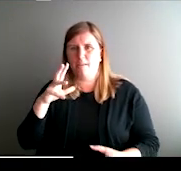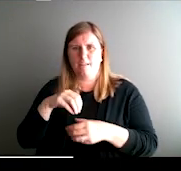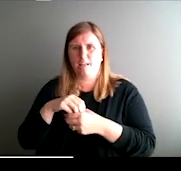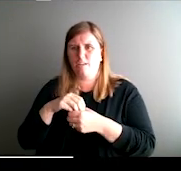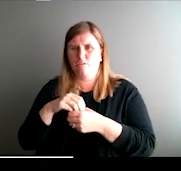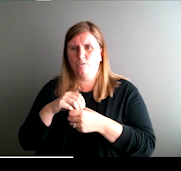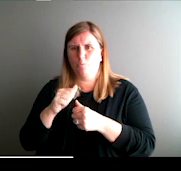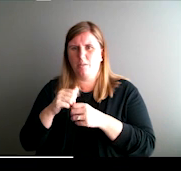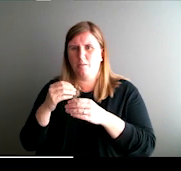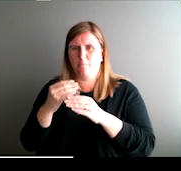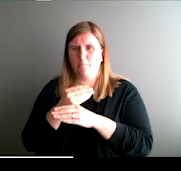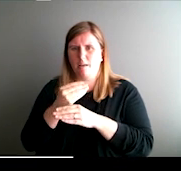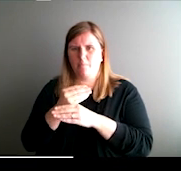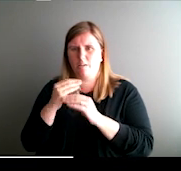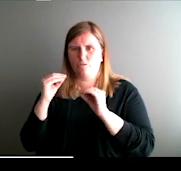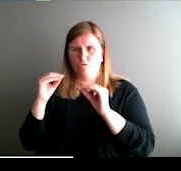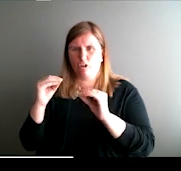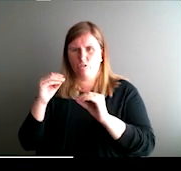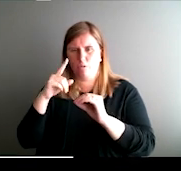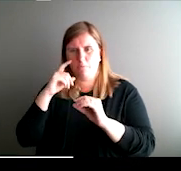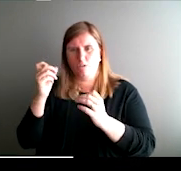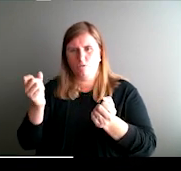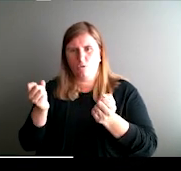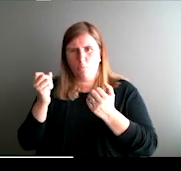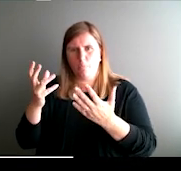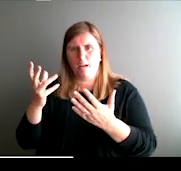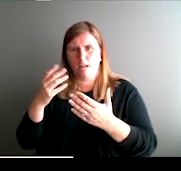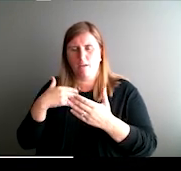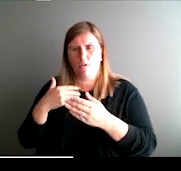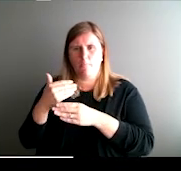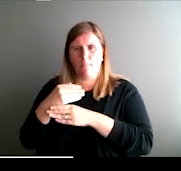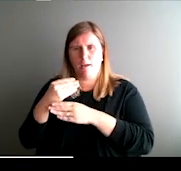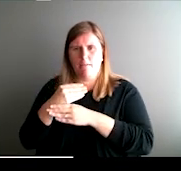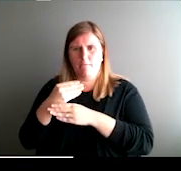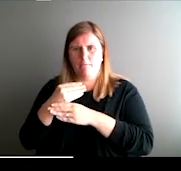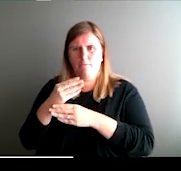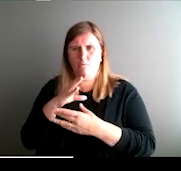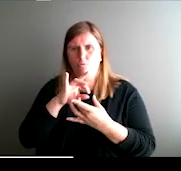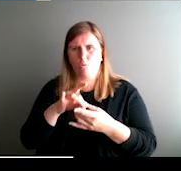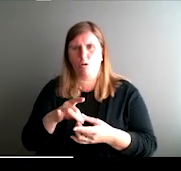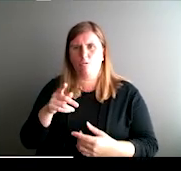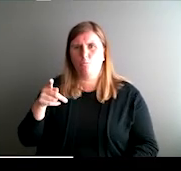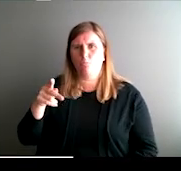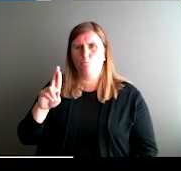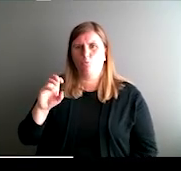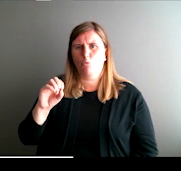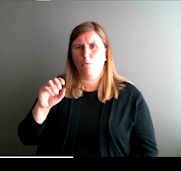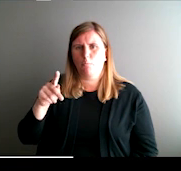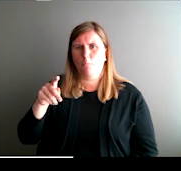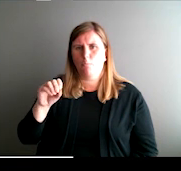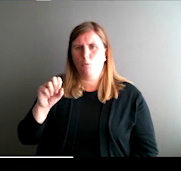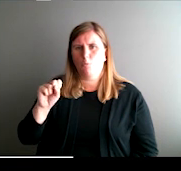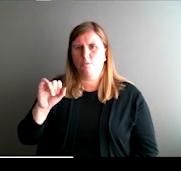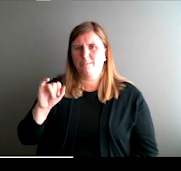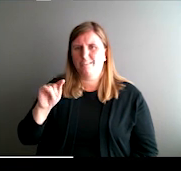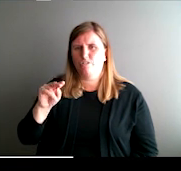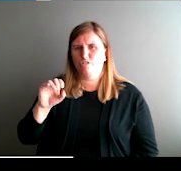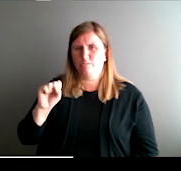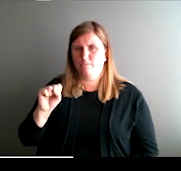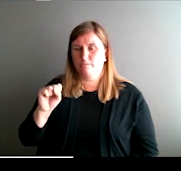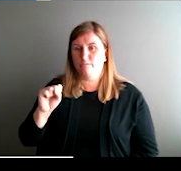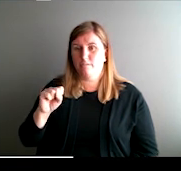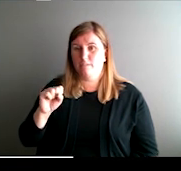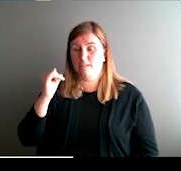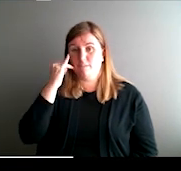in mathematics instruction because so much of mathematics requires prepositions. If I